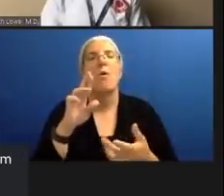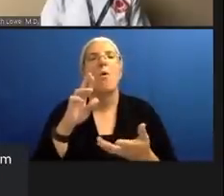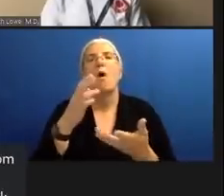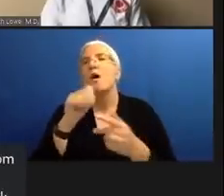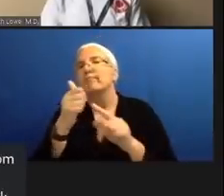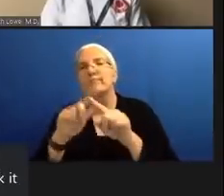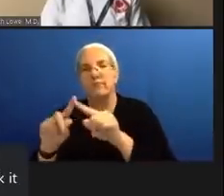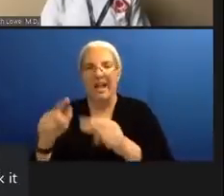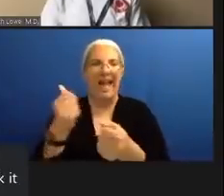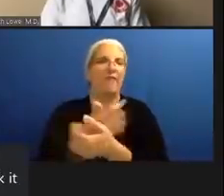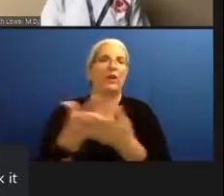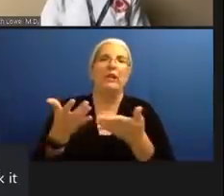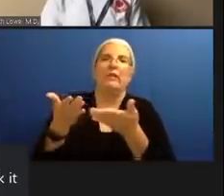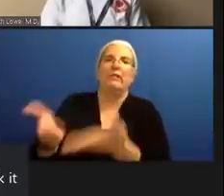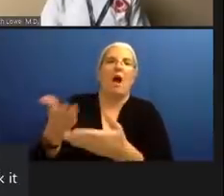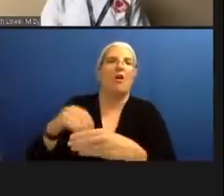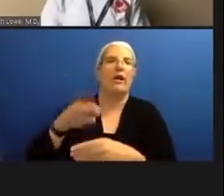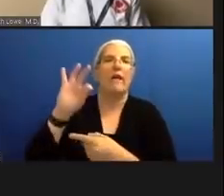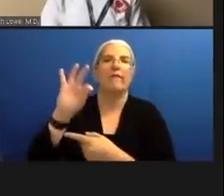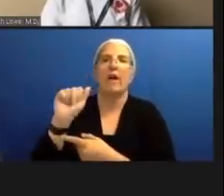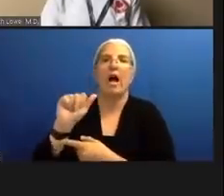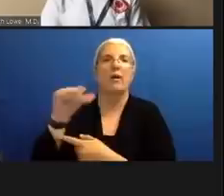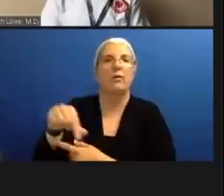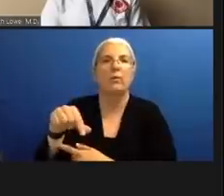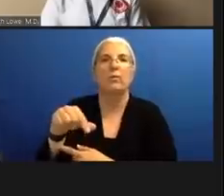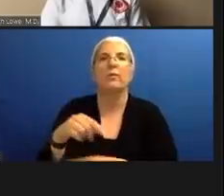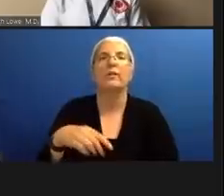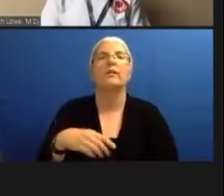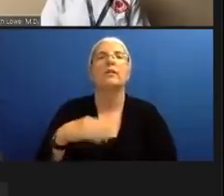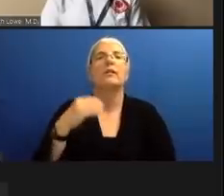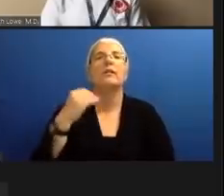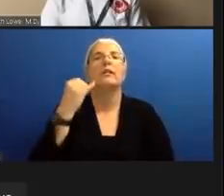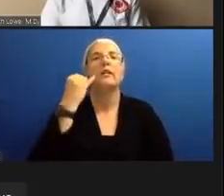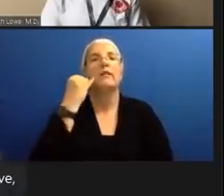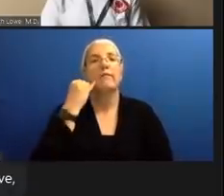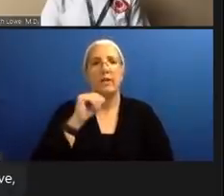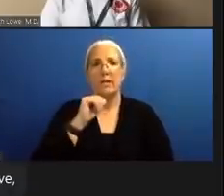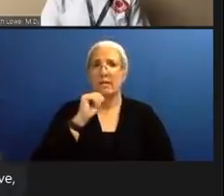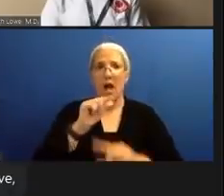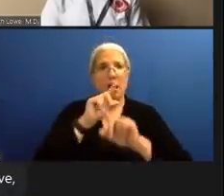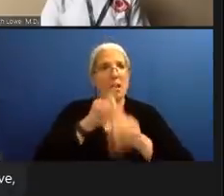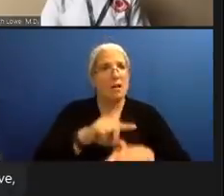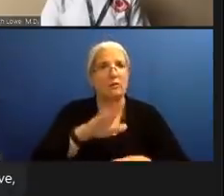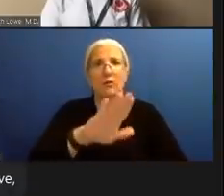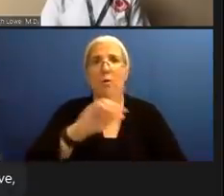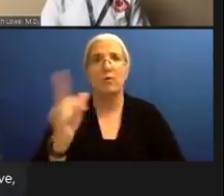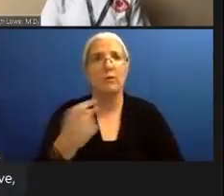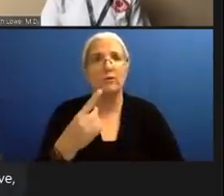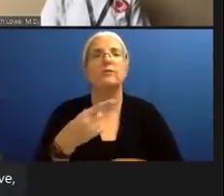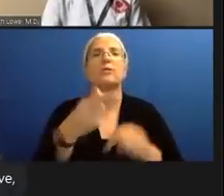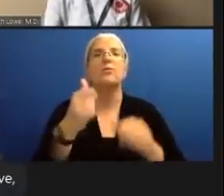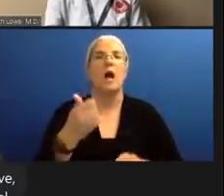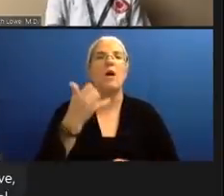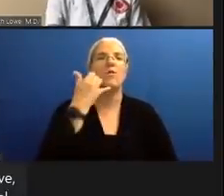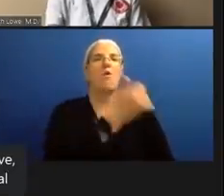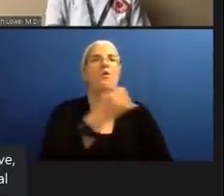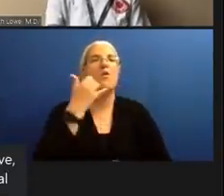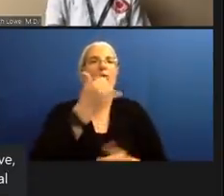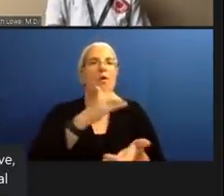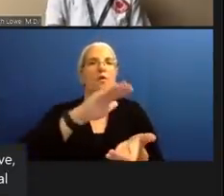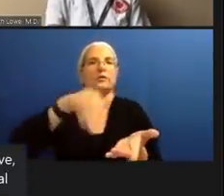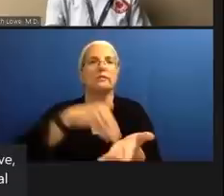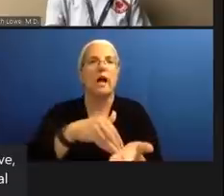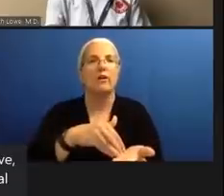If that doesn't quite answer the question you have, remember, we do have our call center operational Monday to Friday,